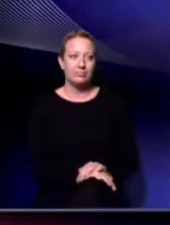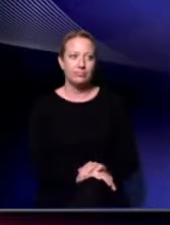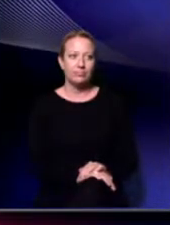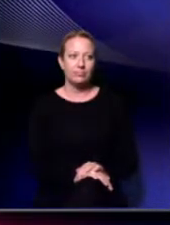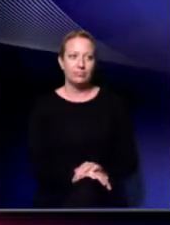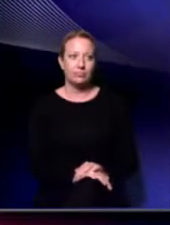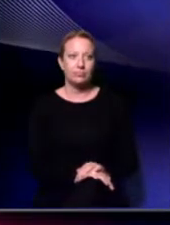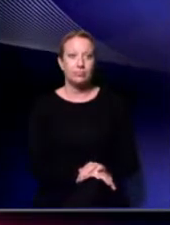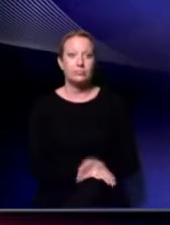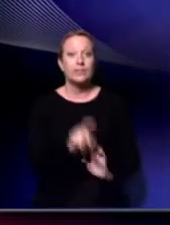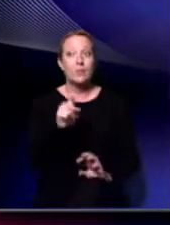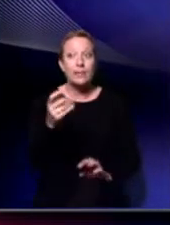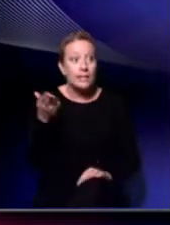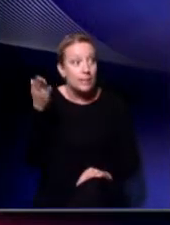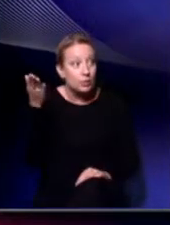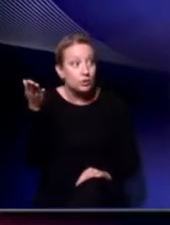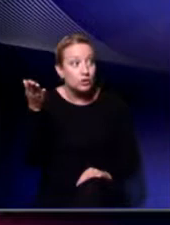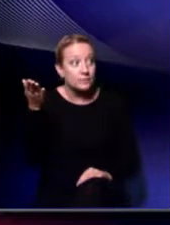We need a motion.